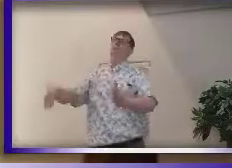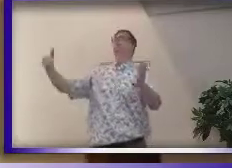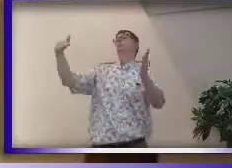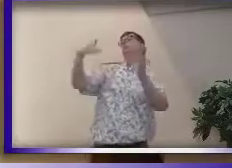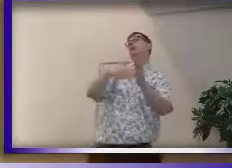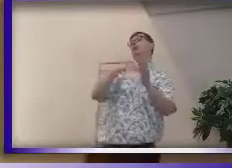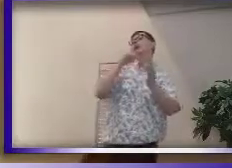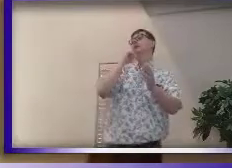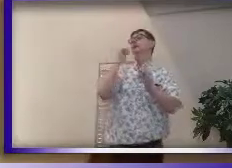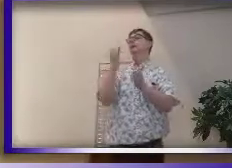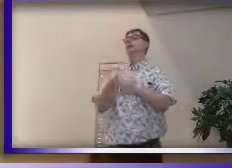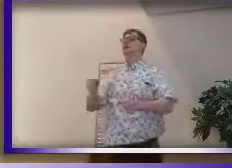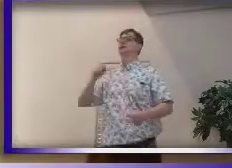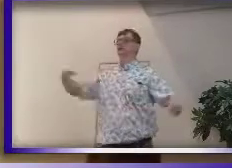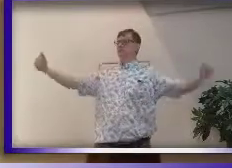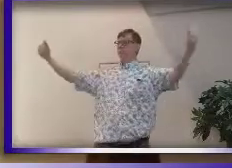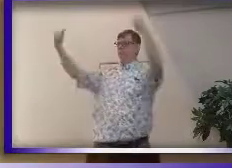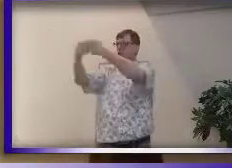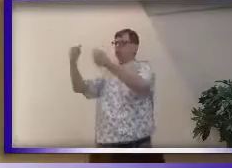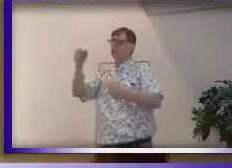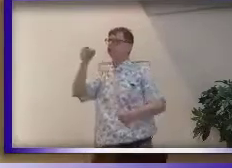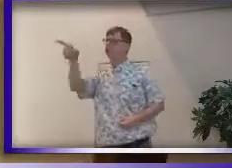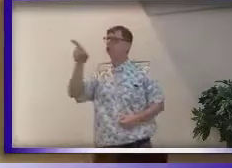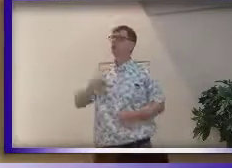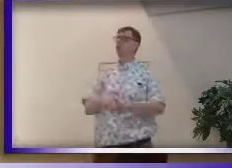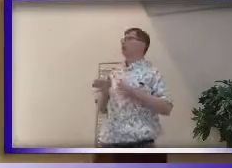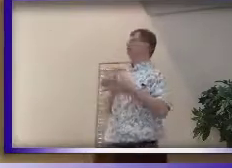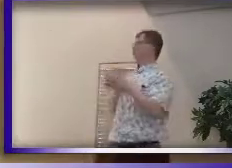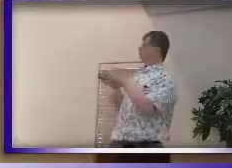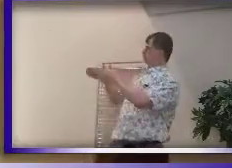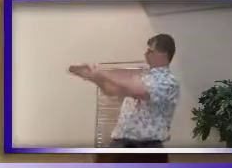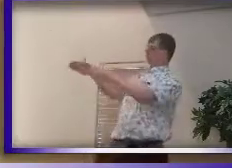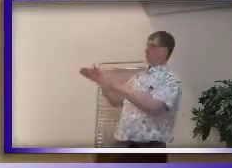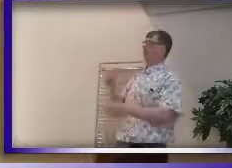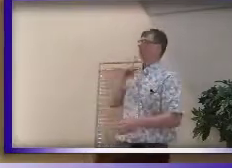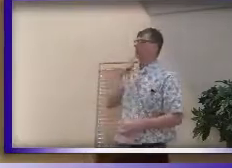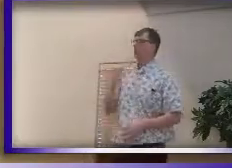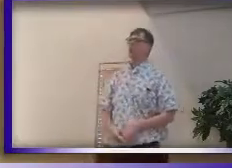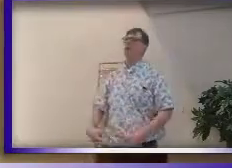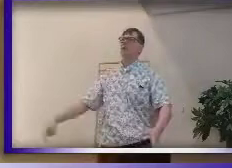I challenge you to find a way to be part of this group